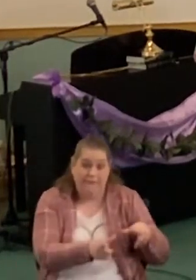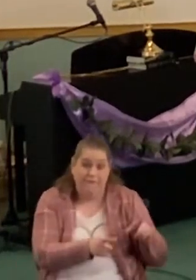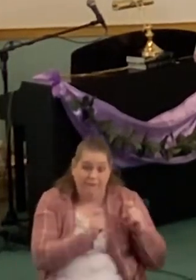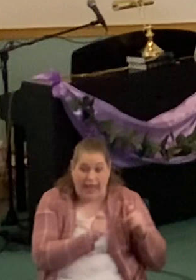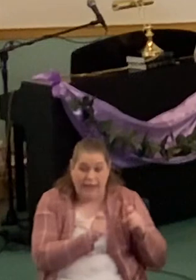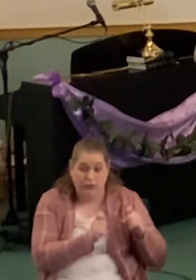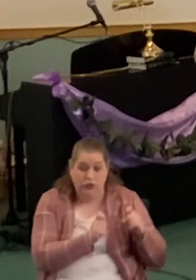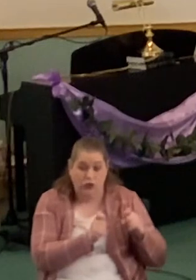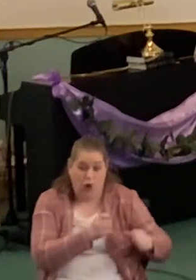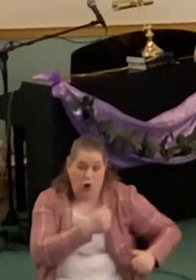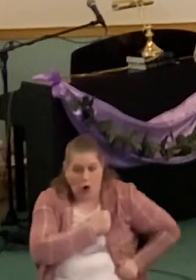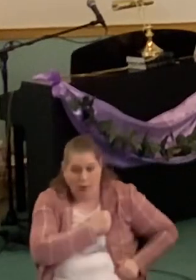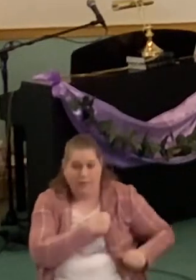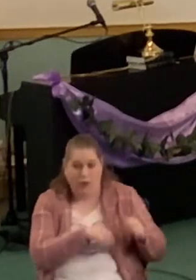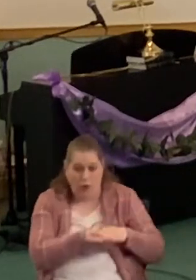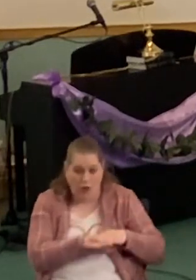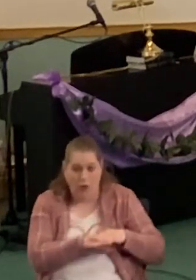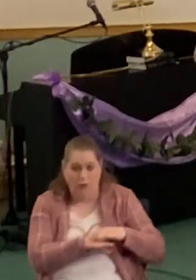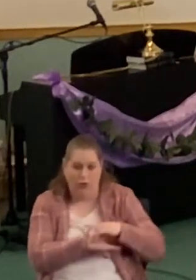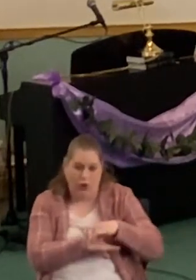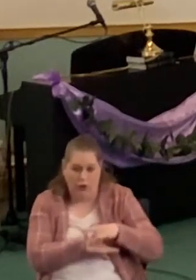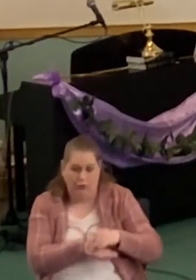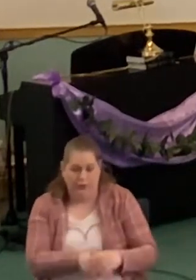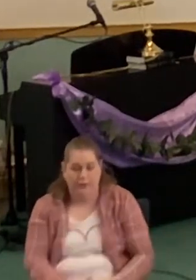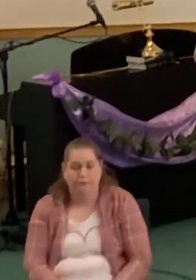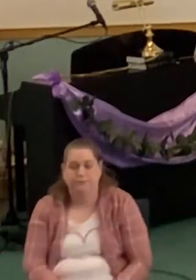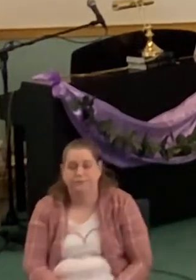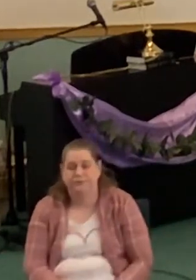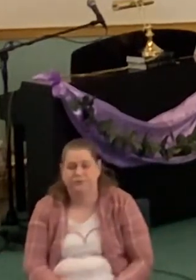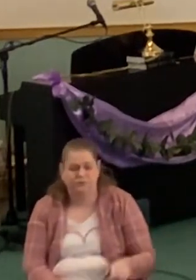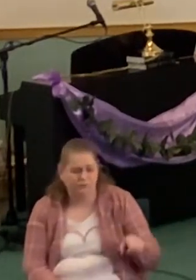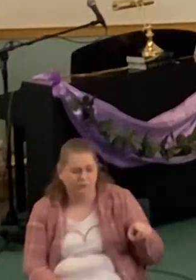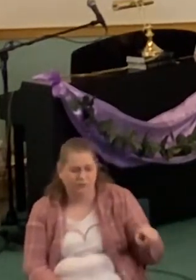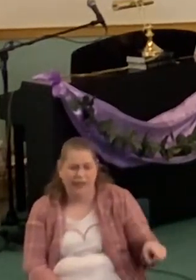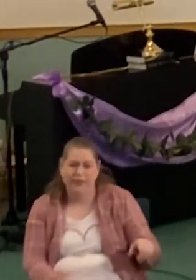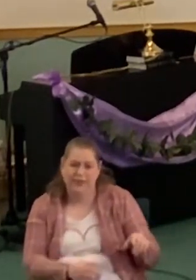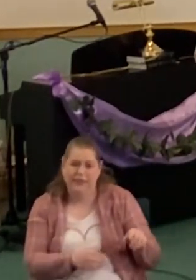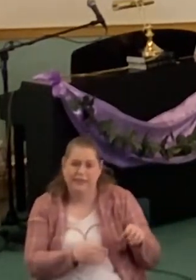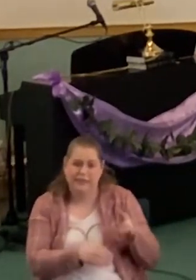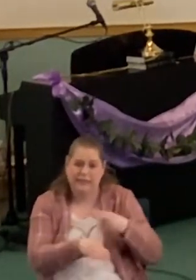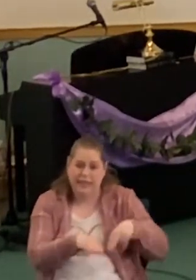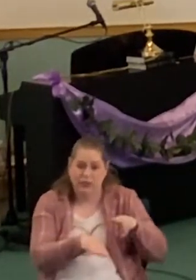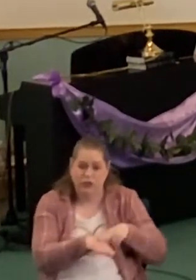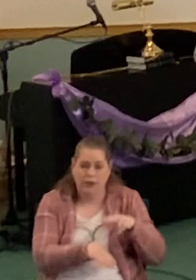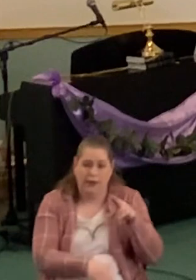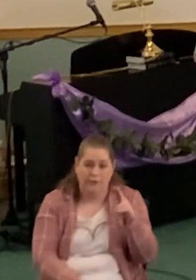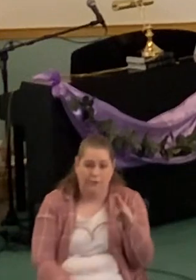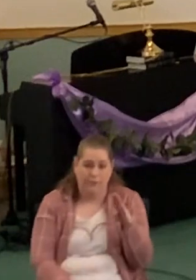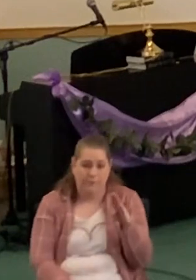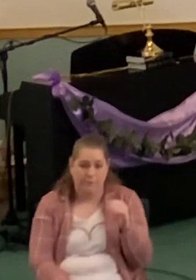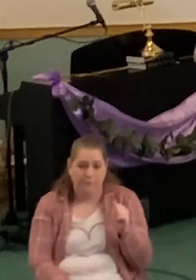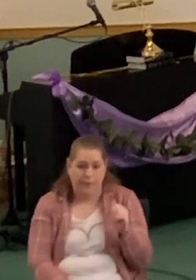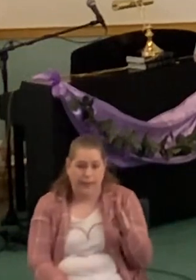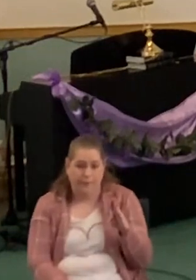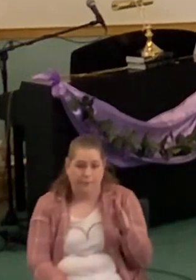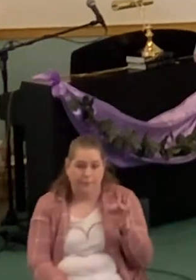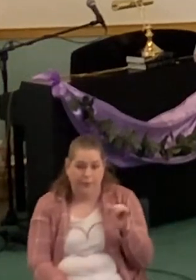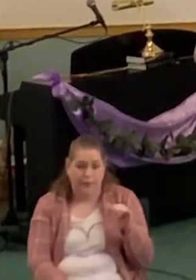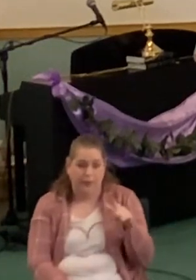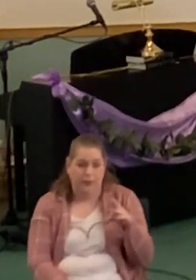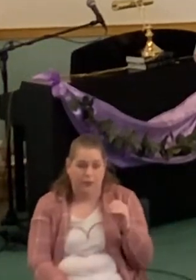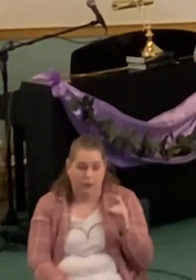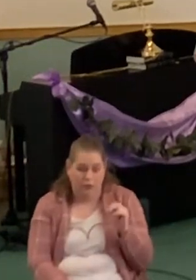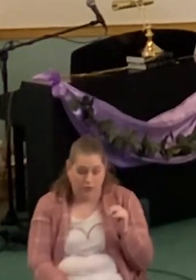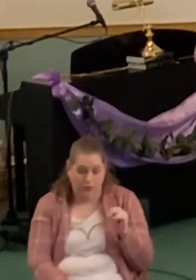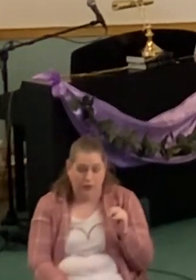This was also important for them because the nation of Babylon was 600 miles east of Judah. It